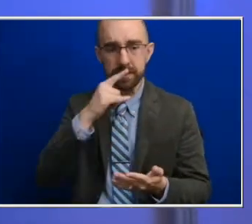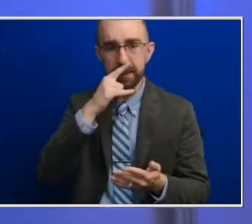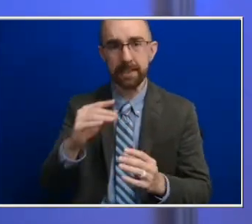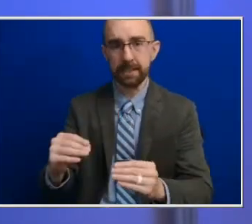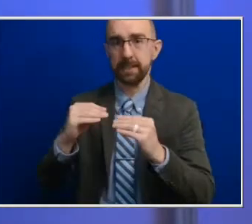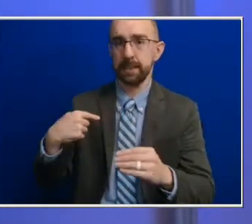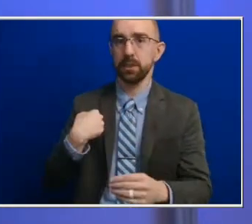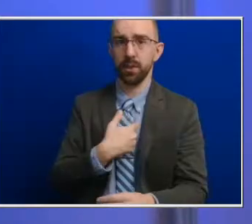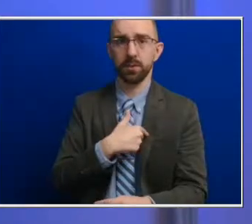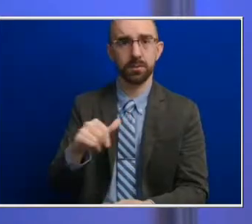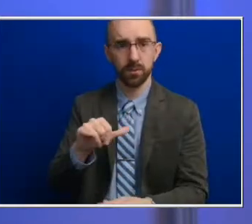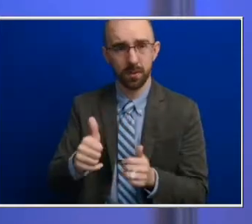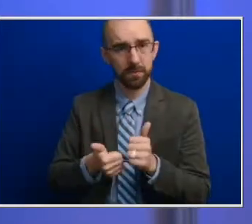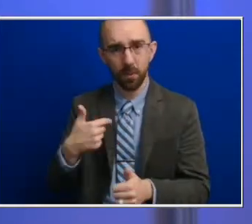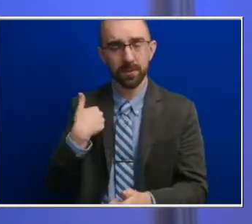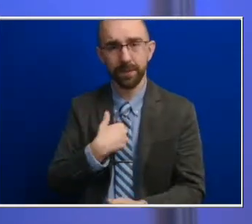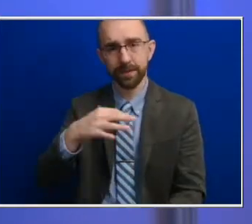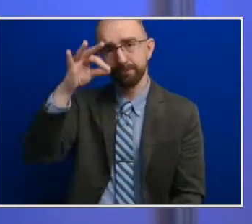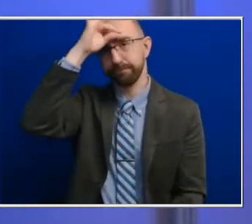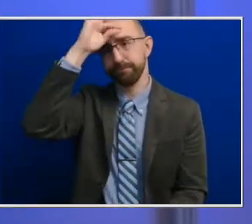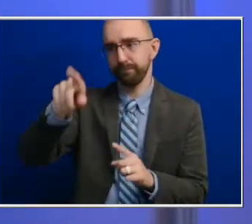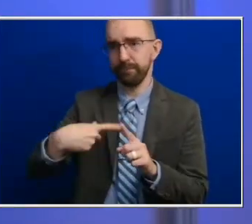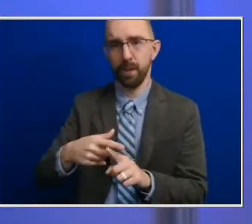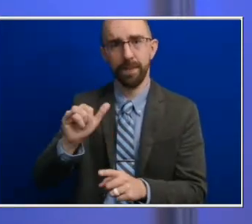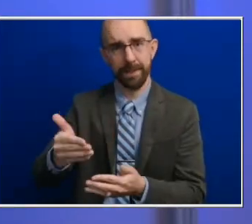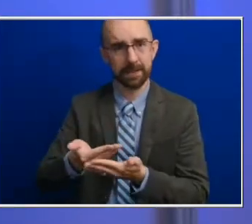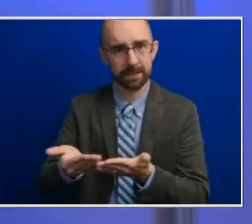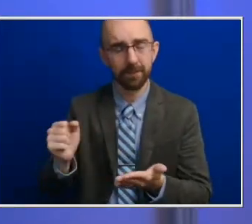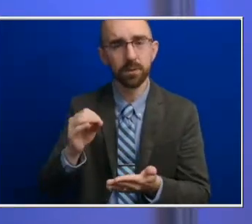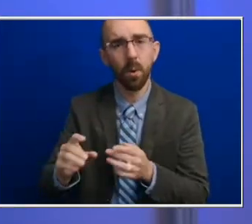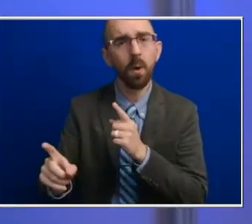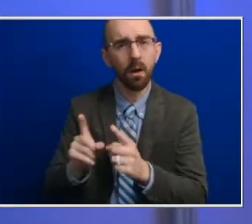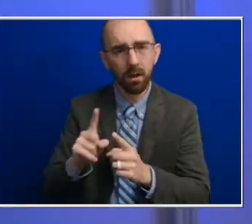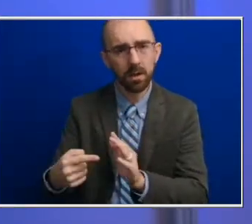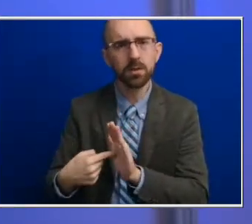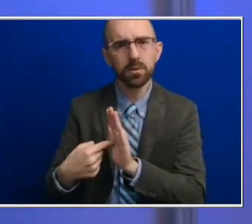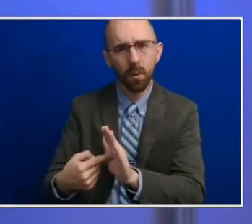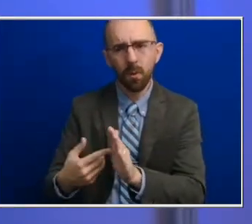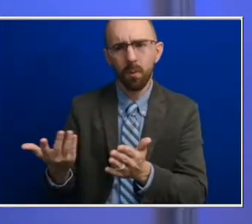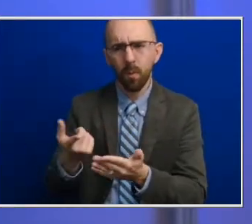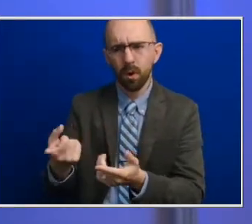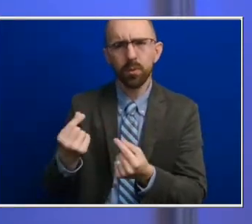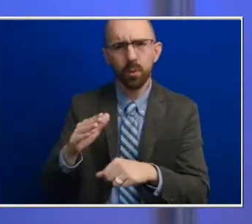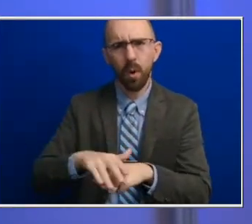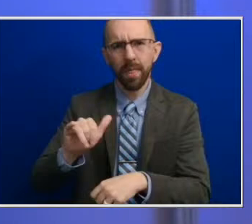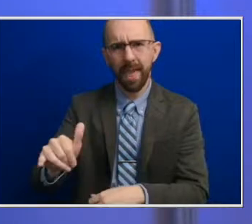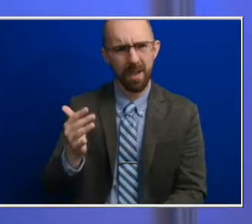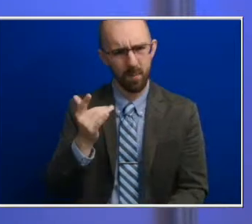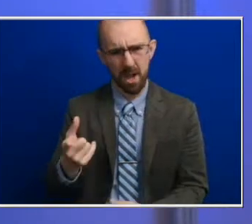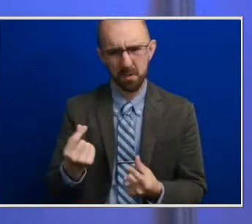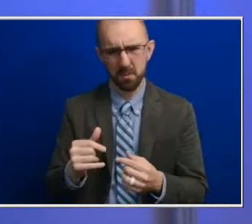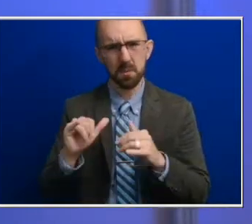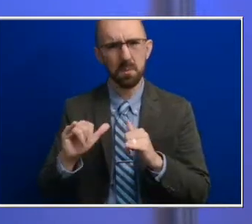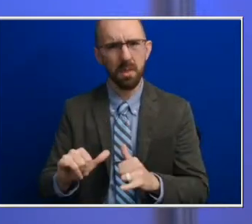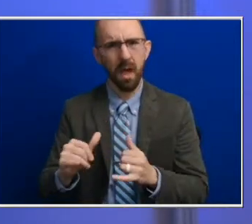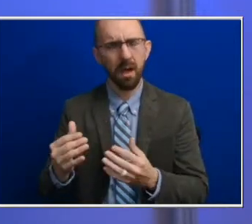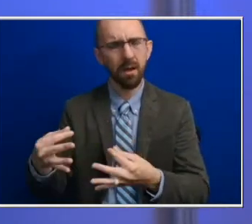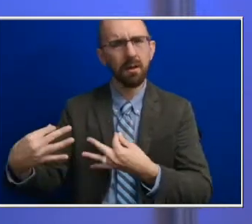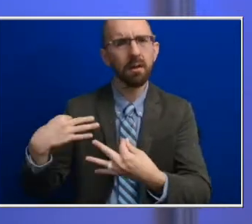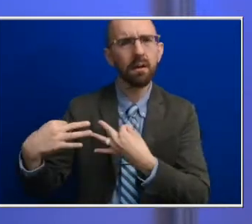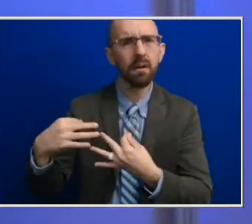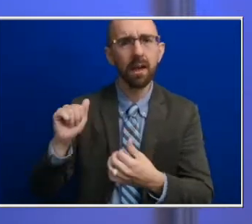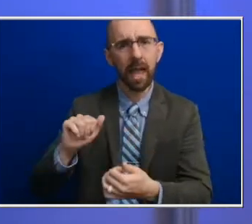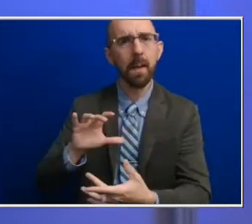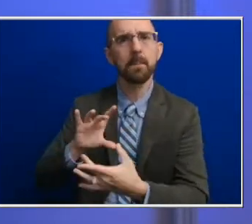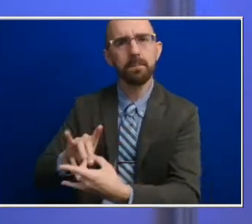of us don't know these things. And so having a conversation to show me what do you do on that and why do you do it? Tell me, it becomes a way to bond and connect over